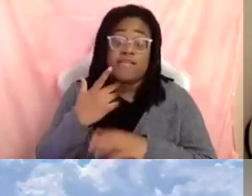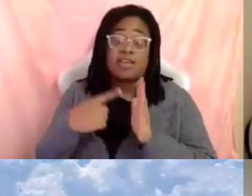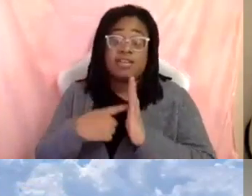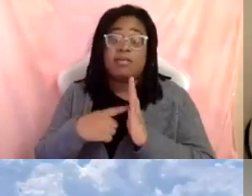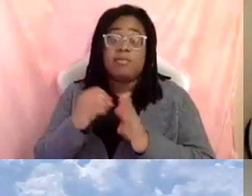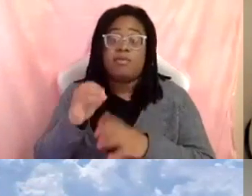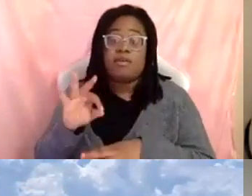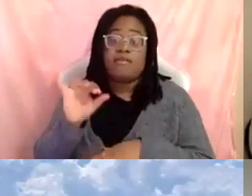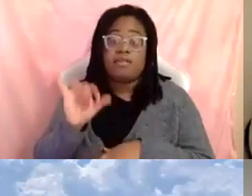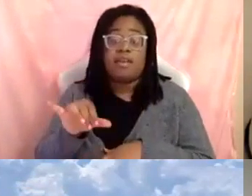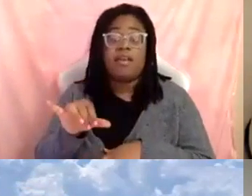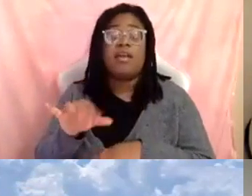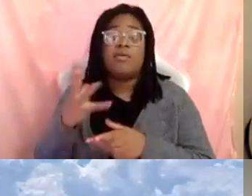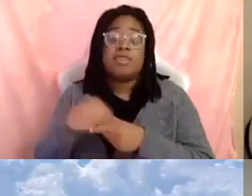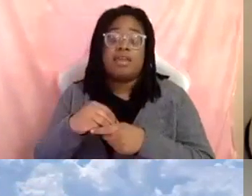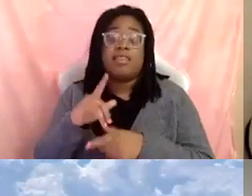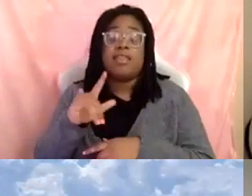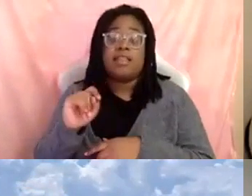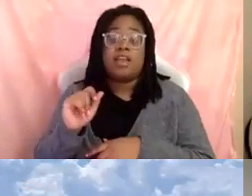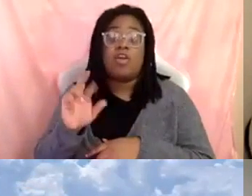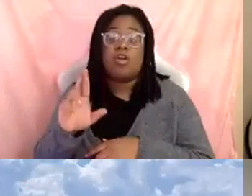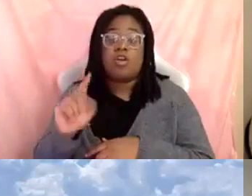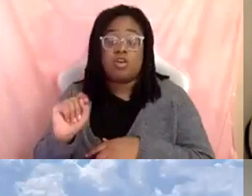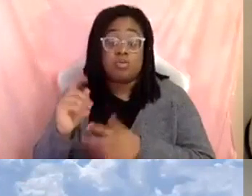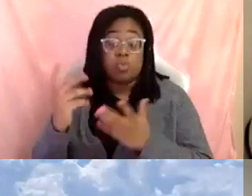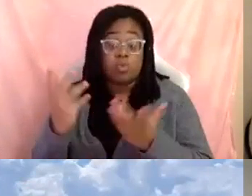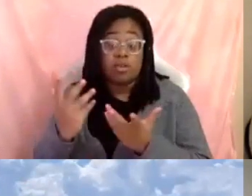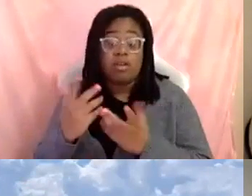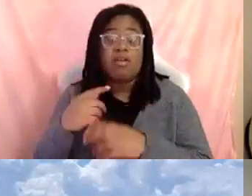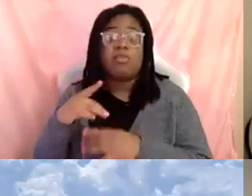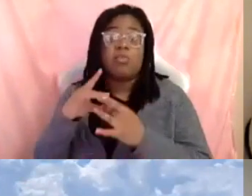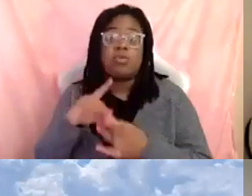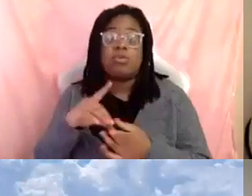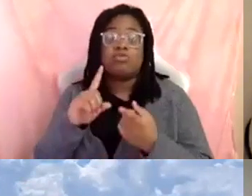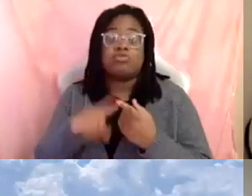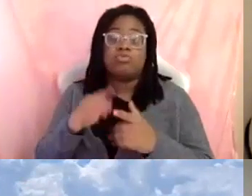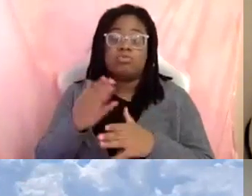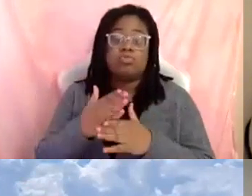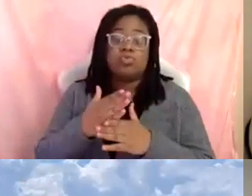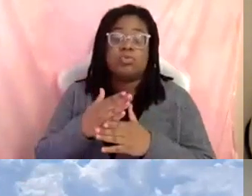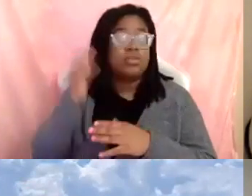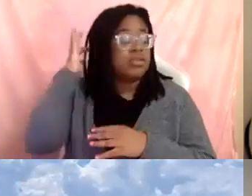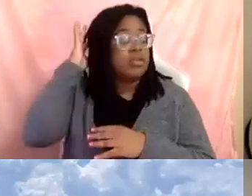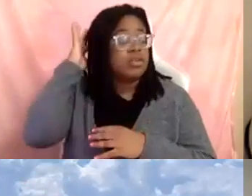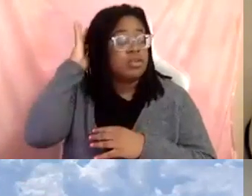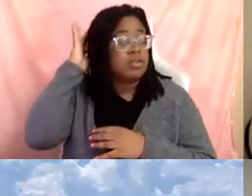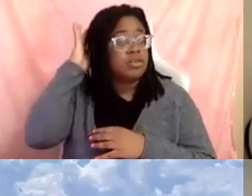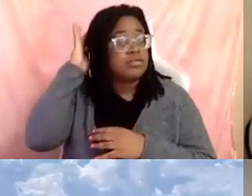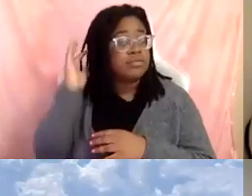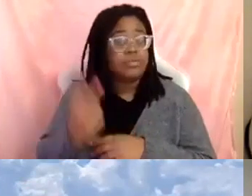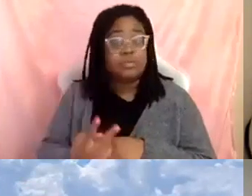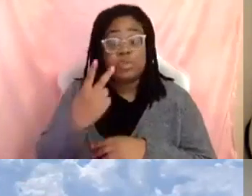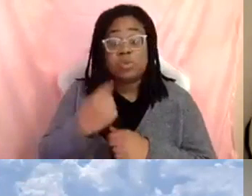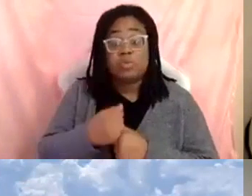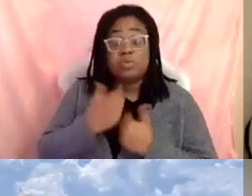collage within the literary arts is the relationship between two poems